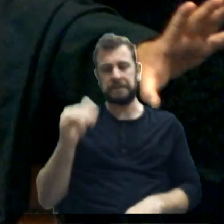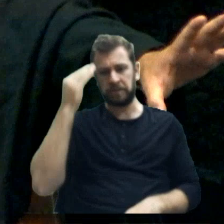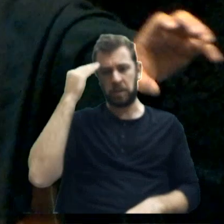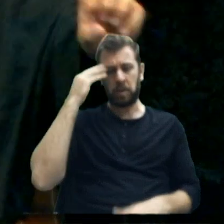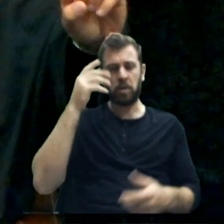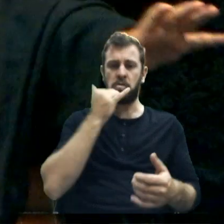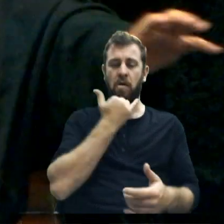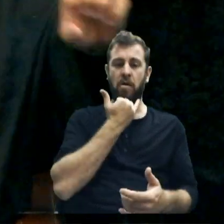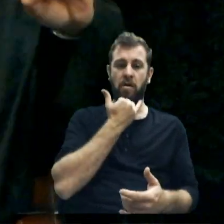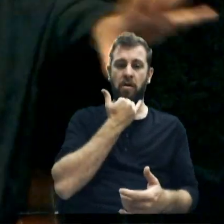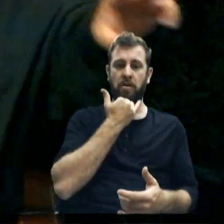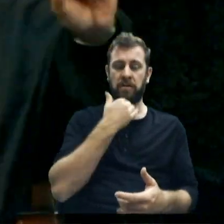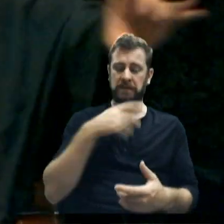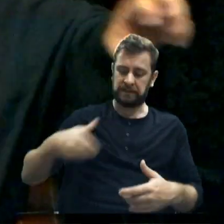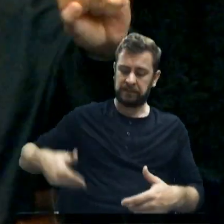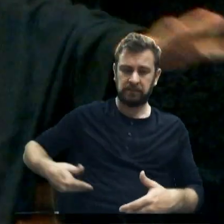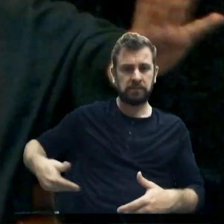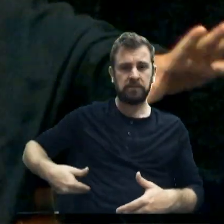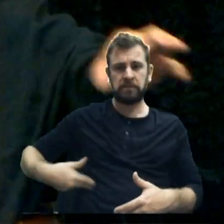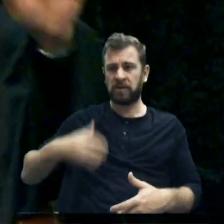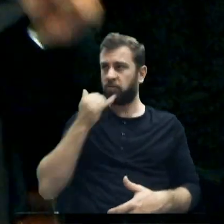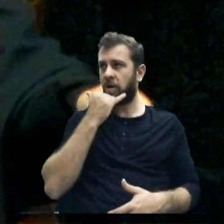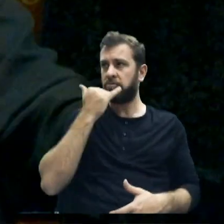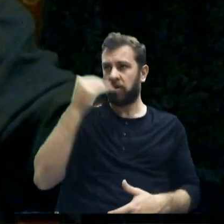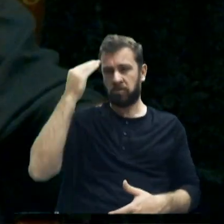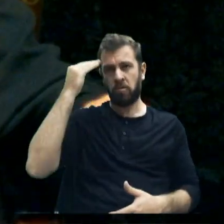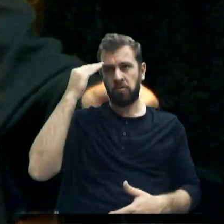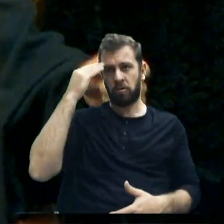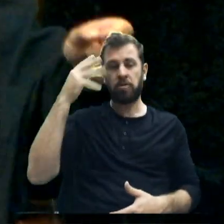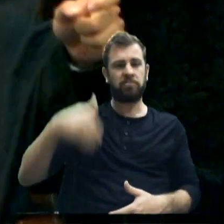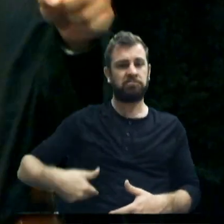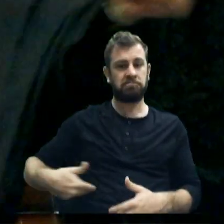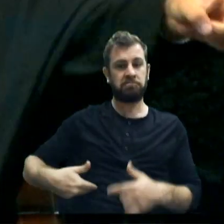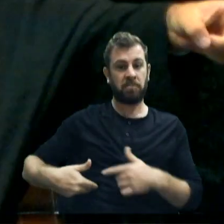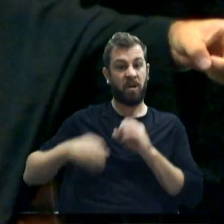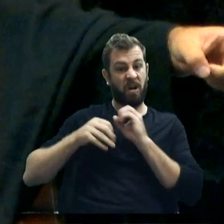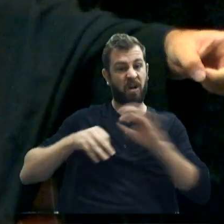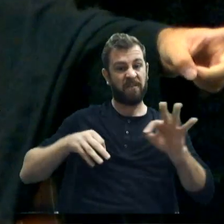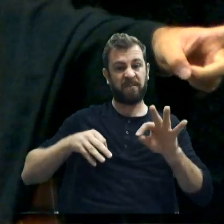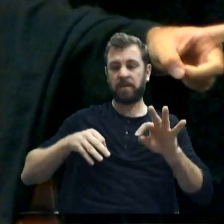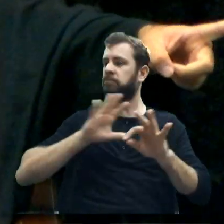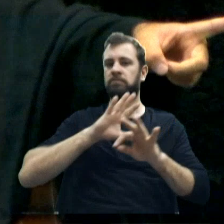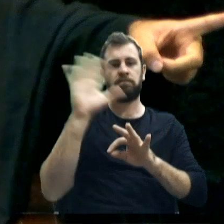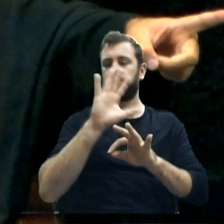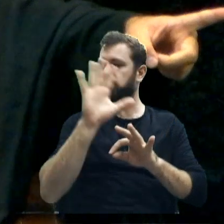inside of you that's telling you it's wrong, it's wrong, it's wrong, it's wrong. Don't turn that off. It's not worth it."